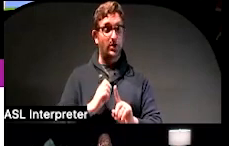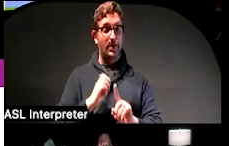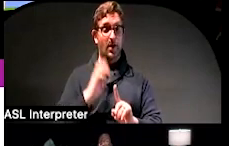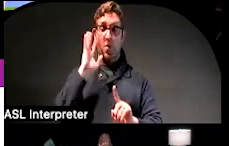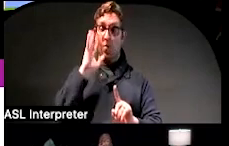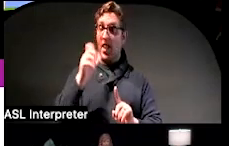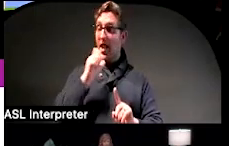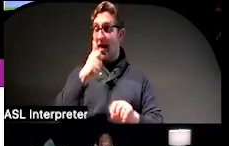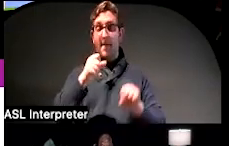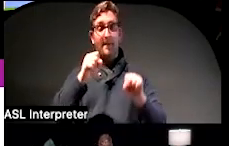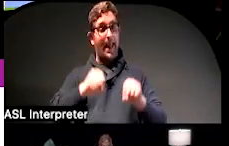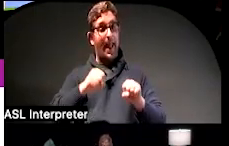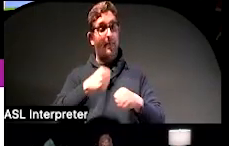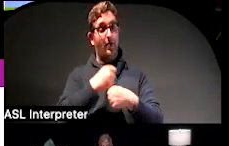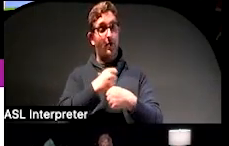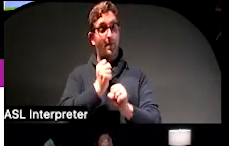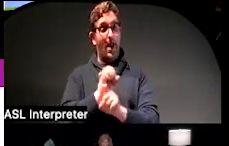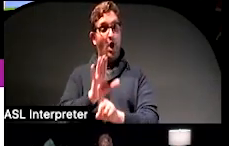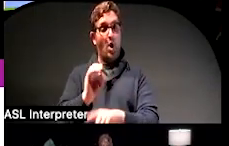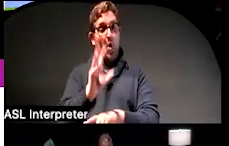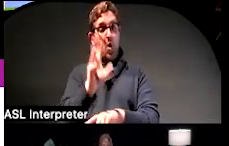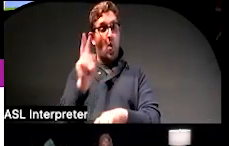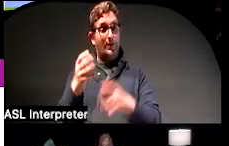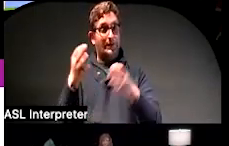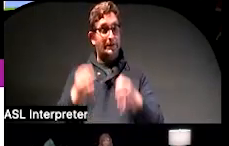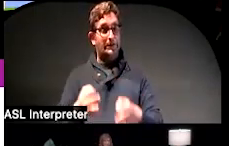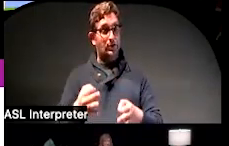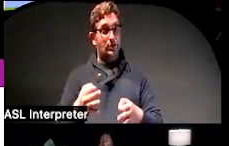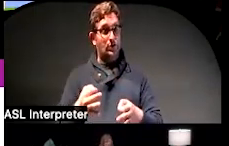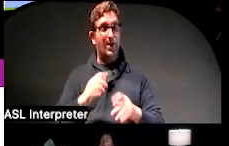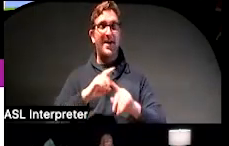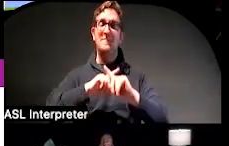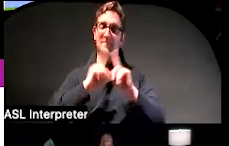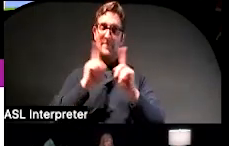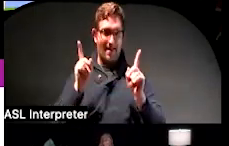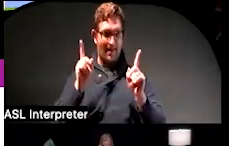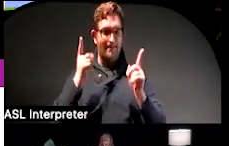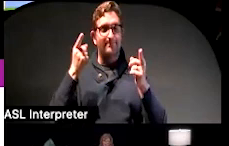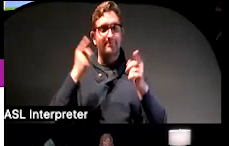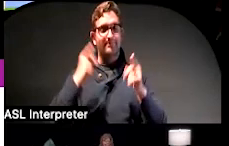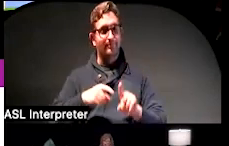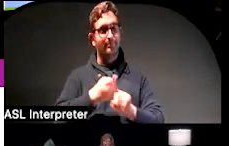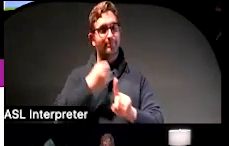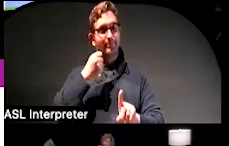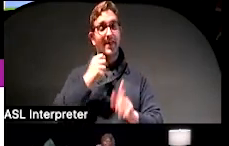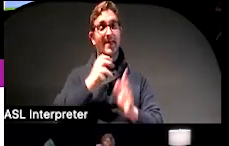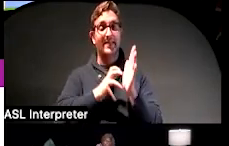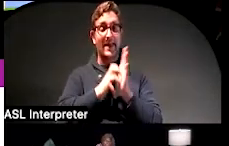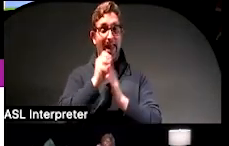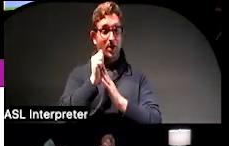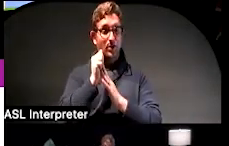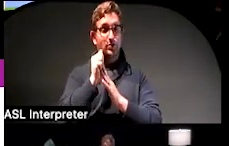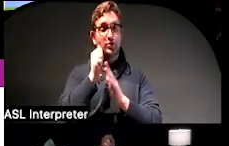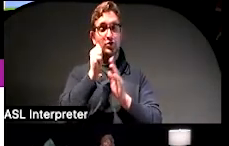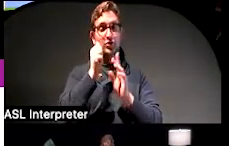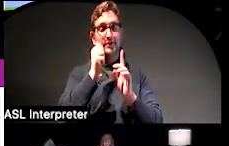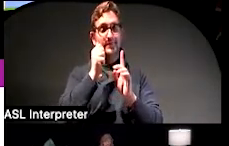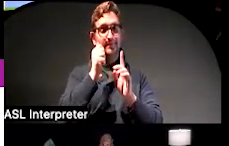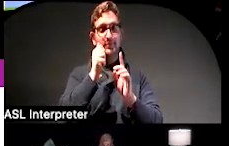decisions. I didn't think there would be. But there was a day when the cancer actually went to her